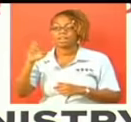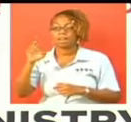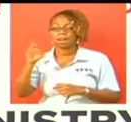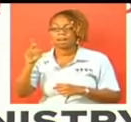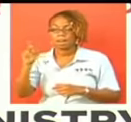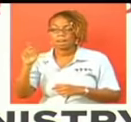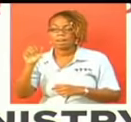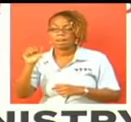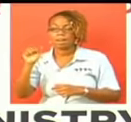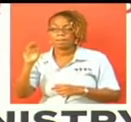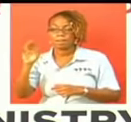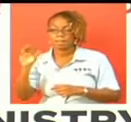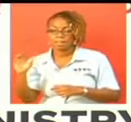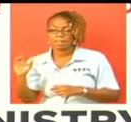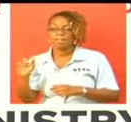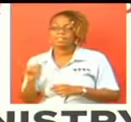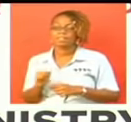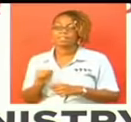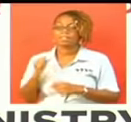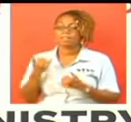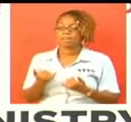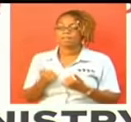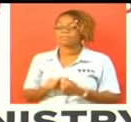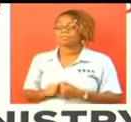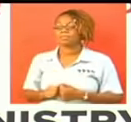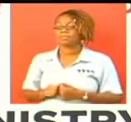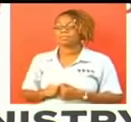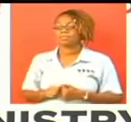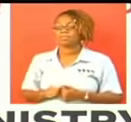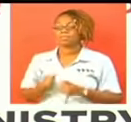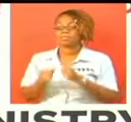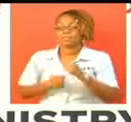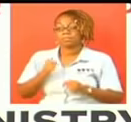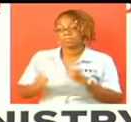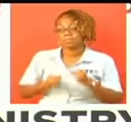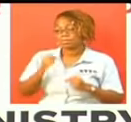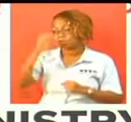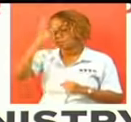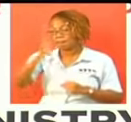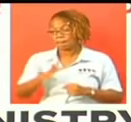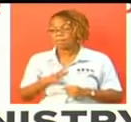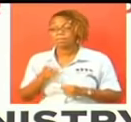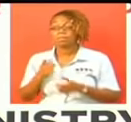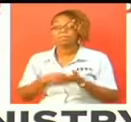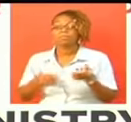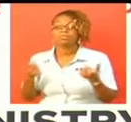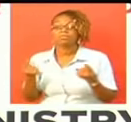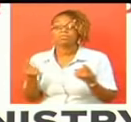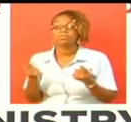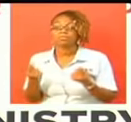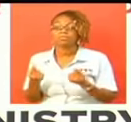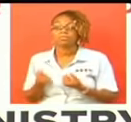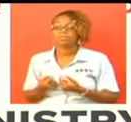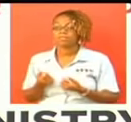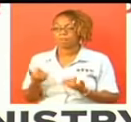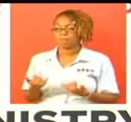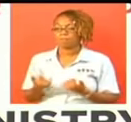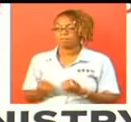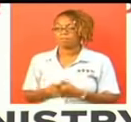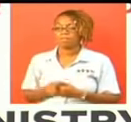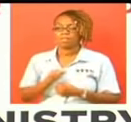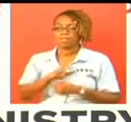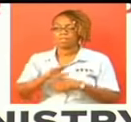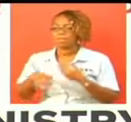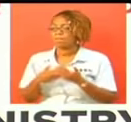arrangements for sporting meets, etc., and the vaccination requirements and timing, all of those are things that the sporting bodies would